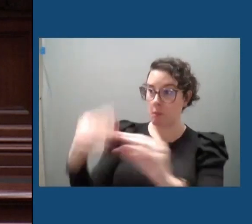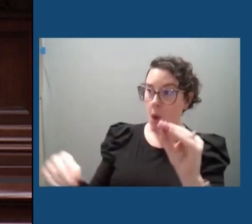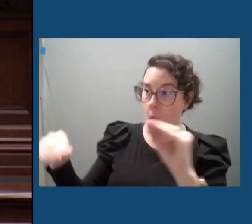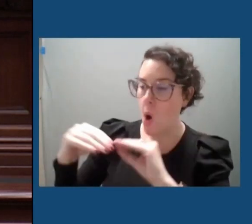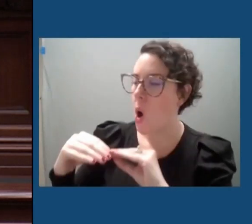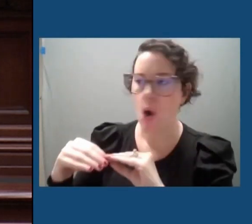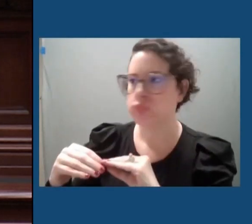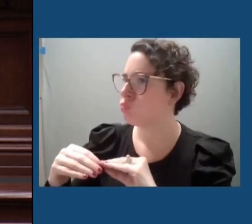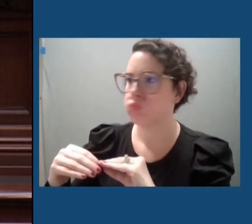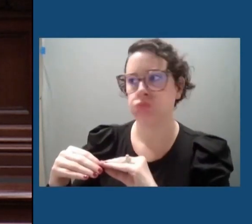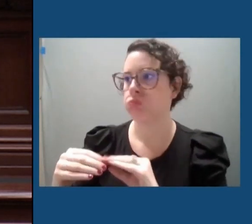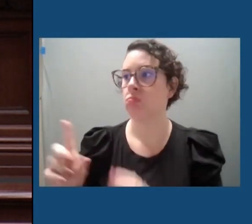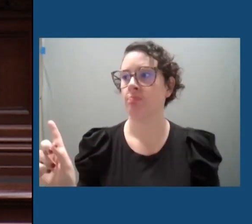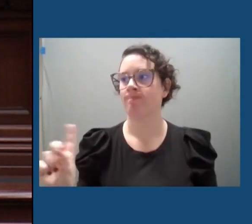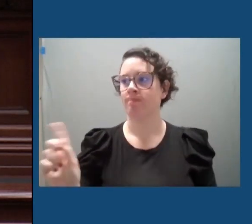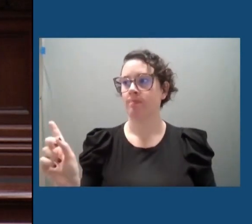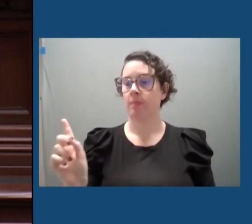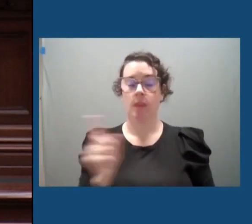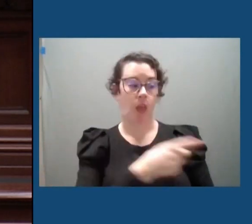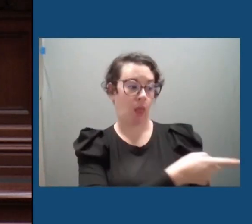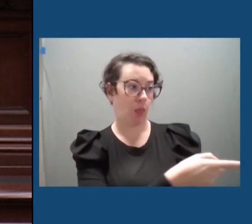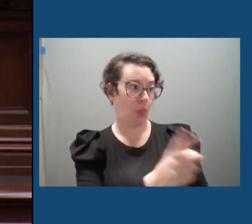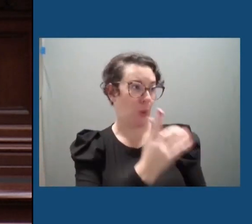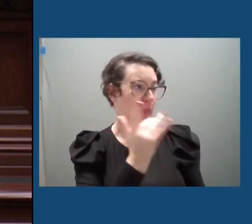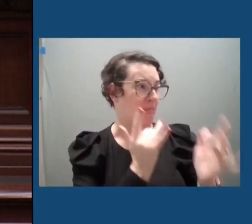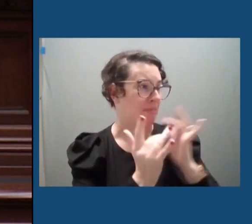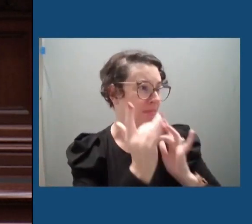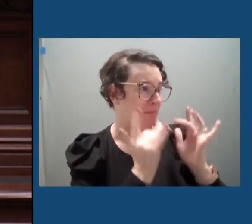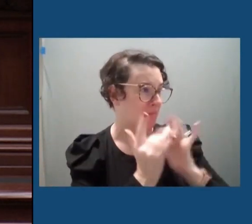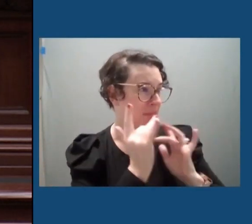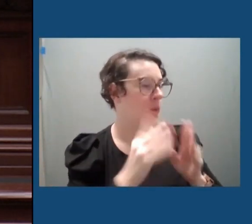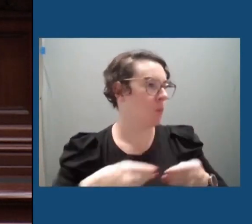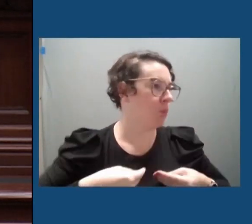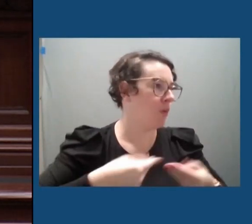it's whether we provide enough for those who have too little."